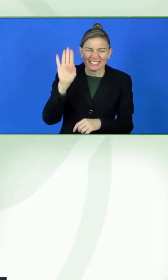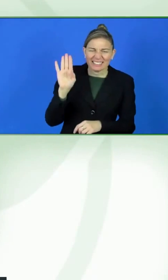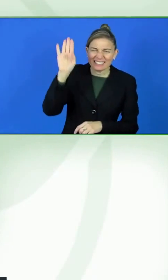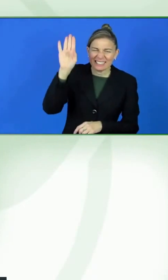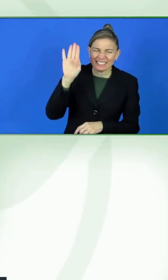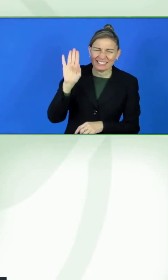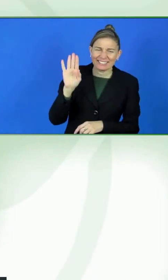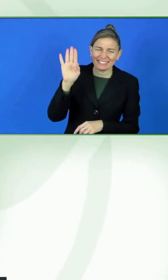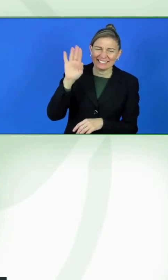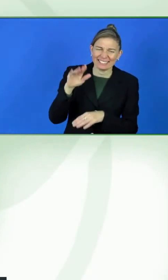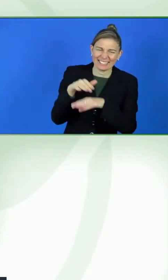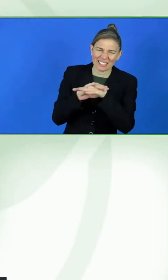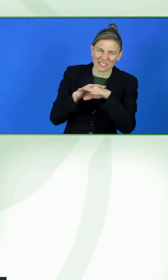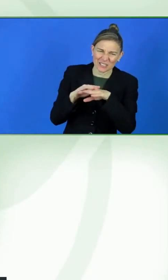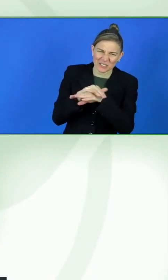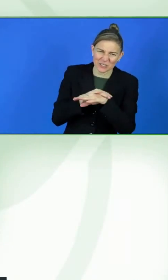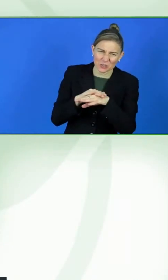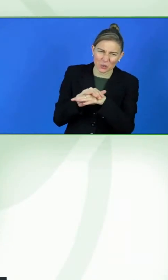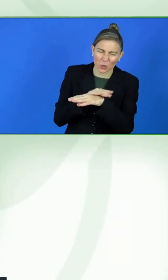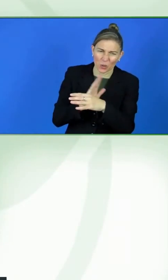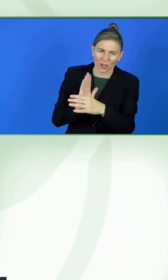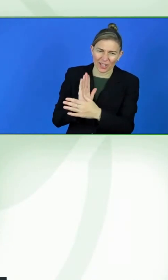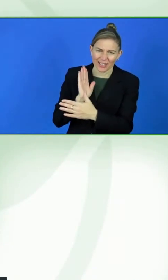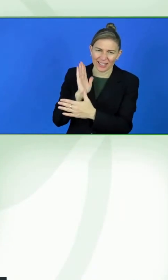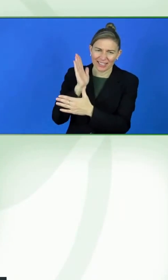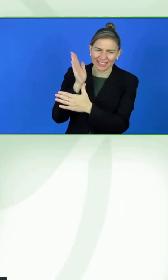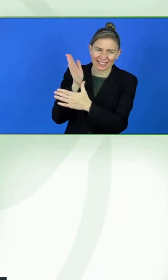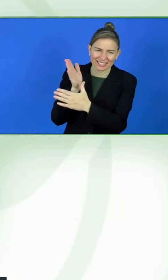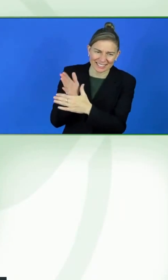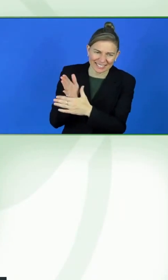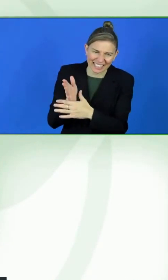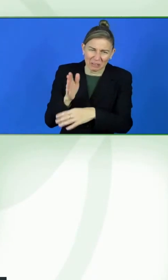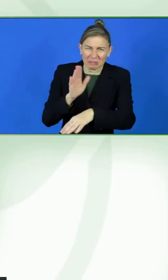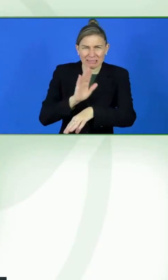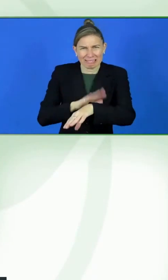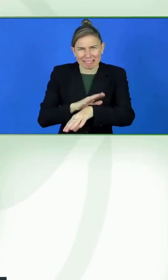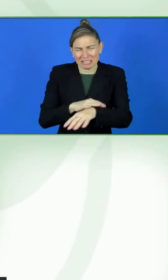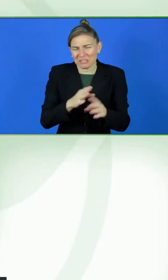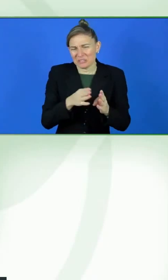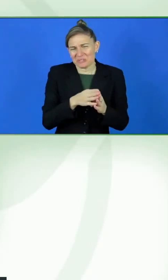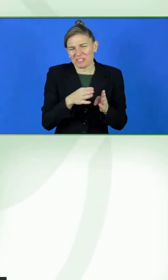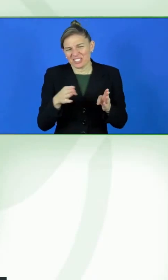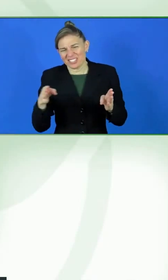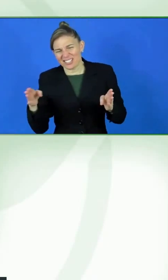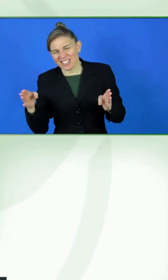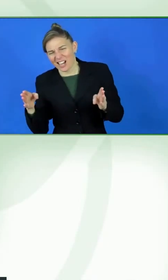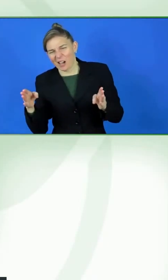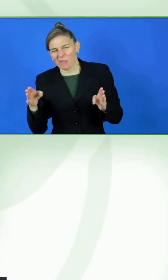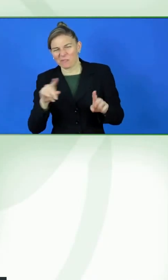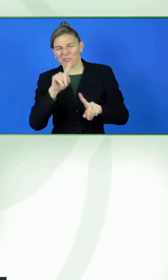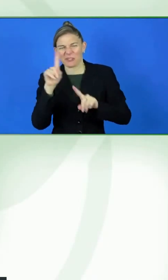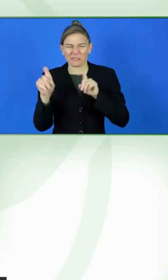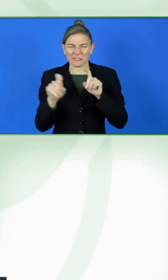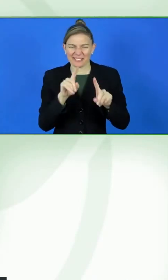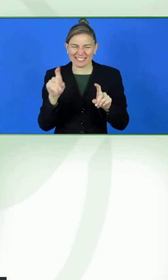interrupt. We don't have too many time for these questions, so